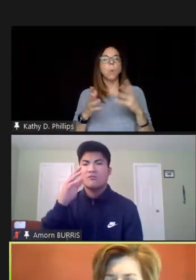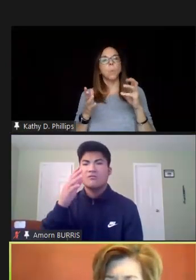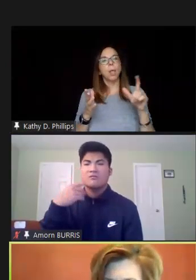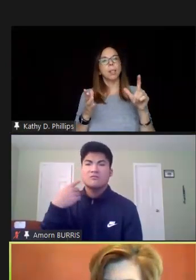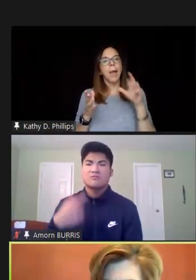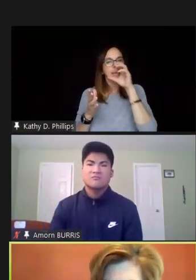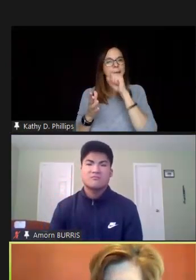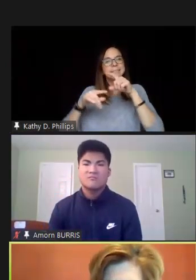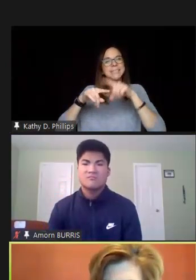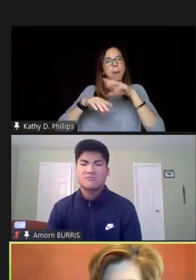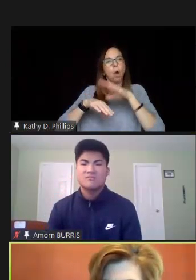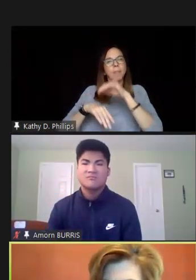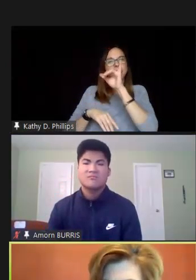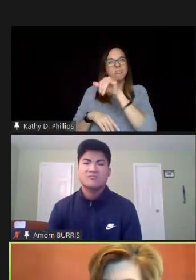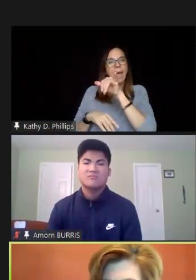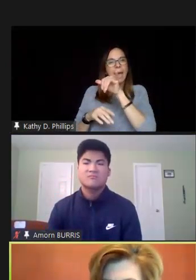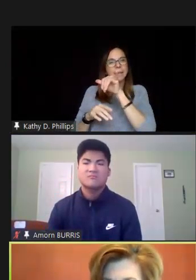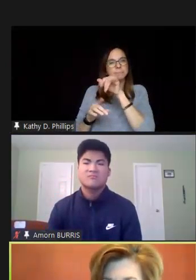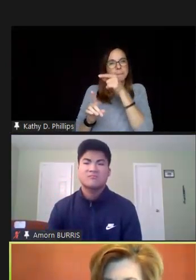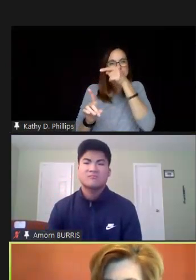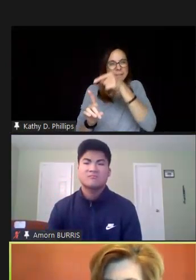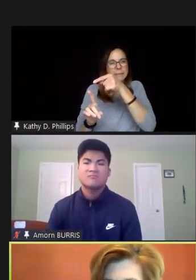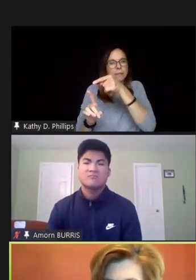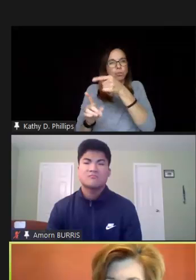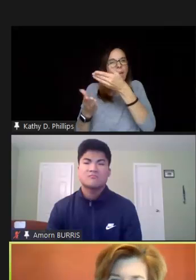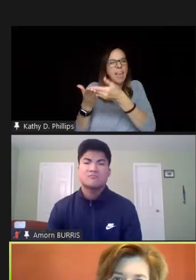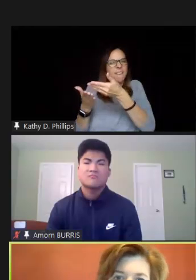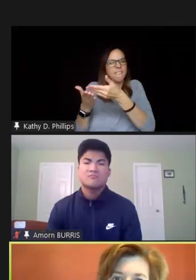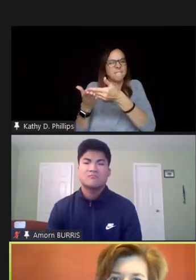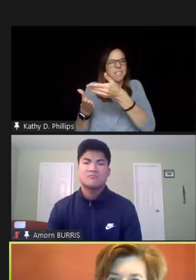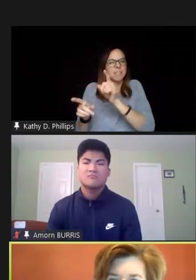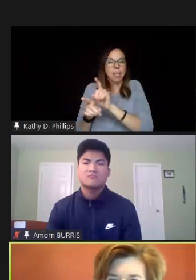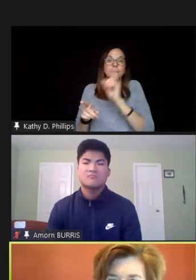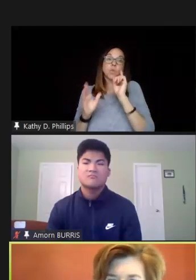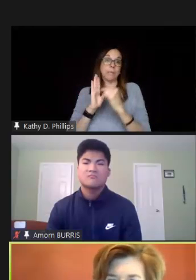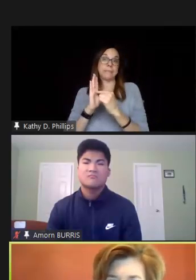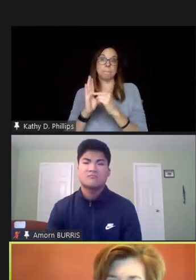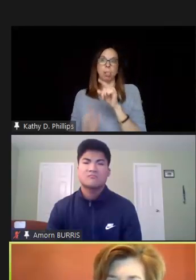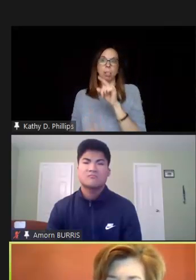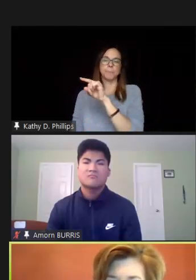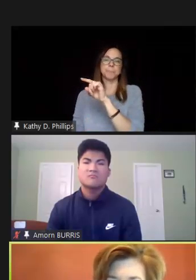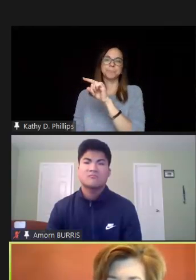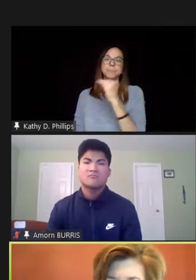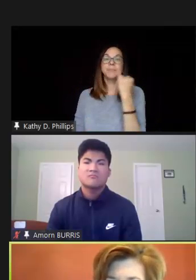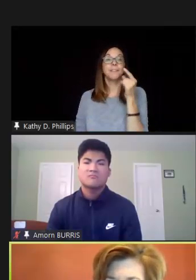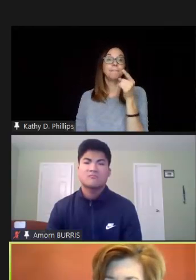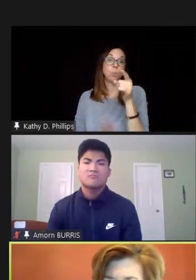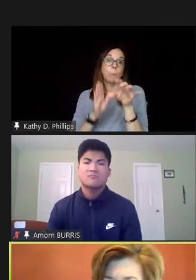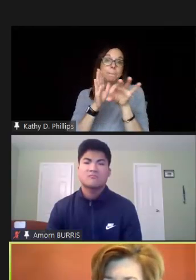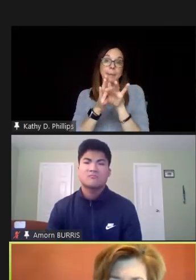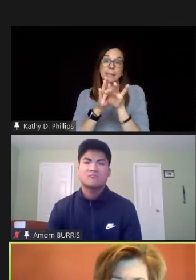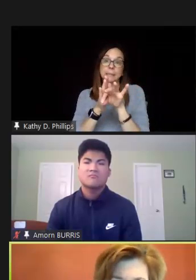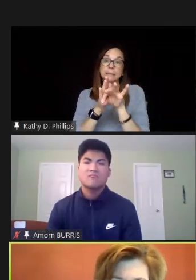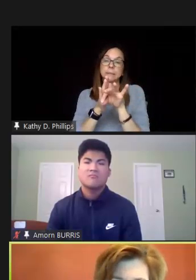Well, I guess it depends on the particular piece of evidence. Okay. So, like, for example, if you chose,